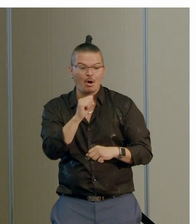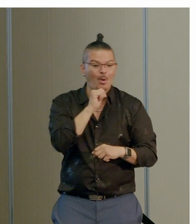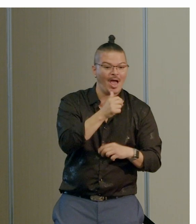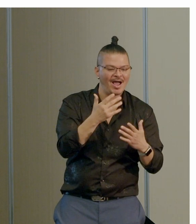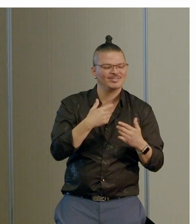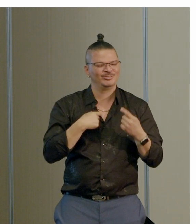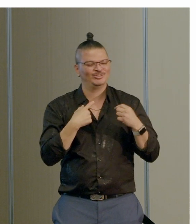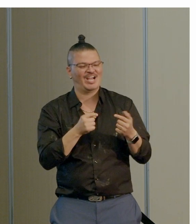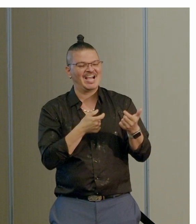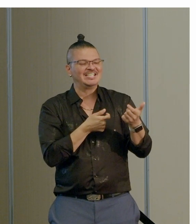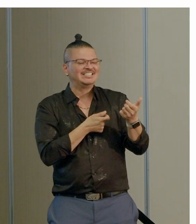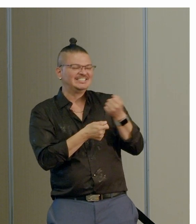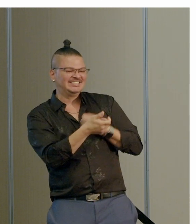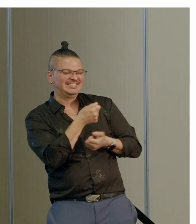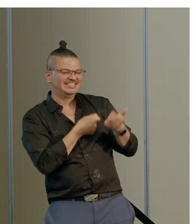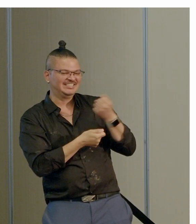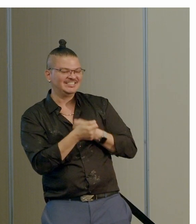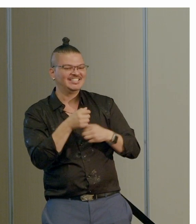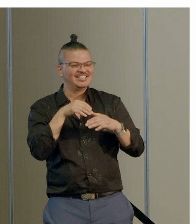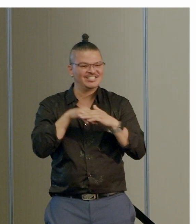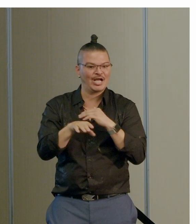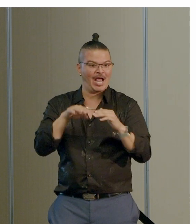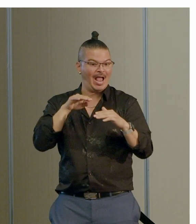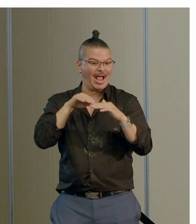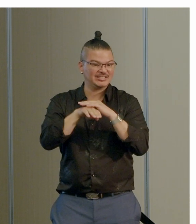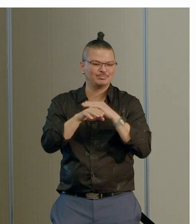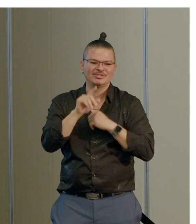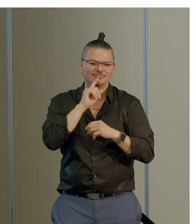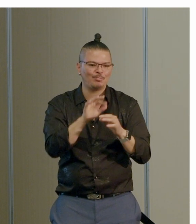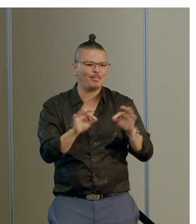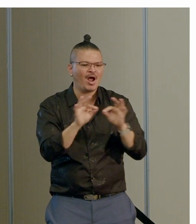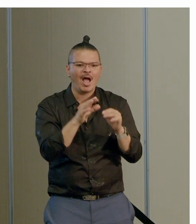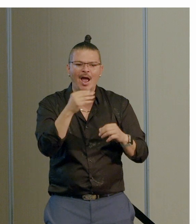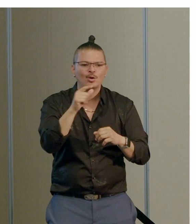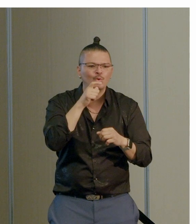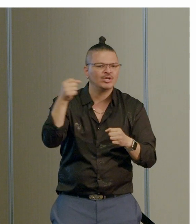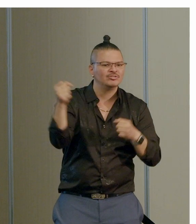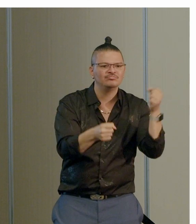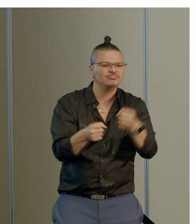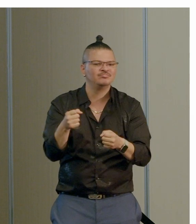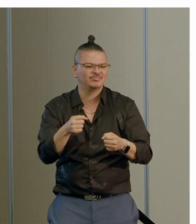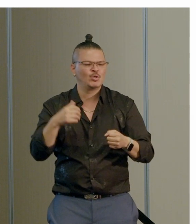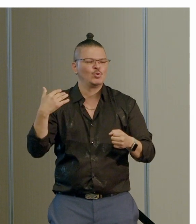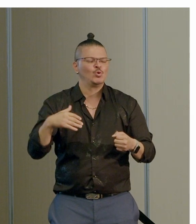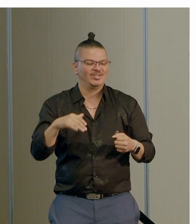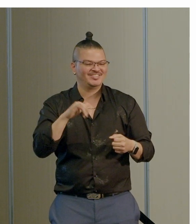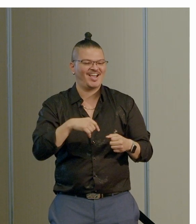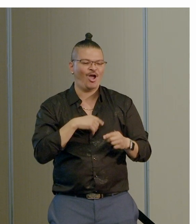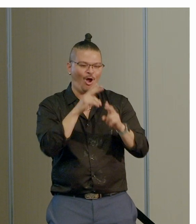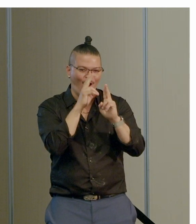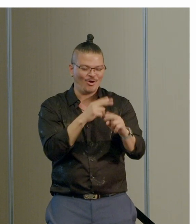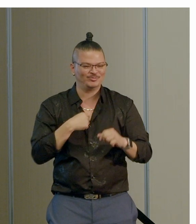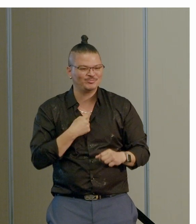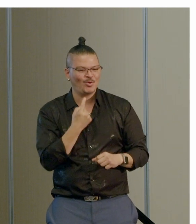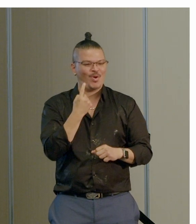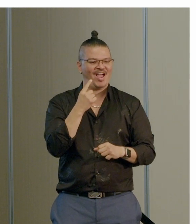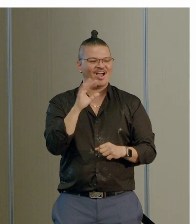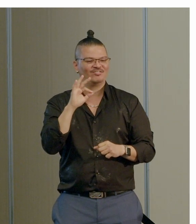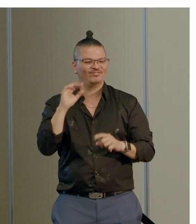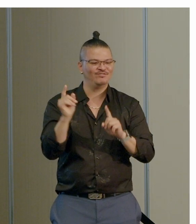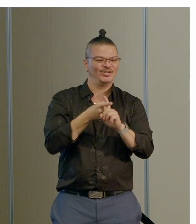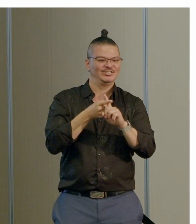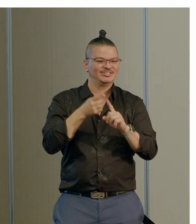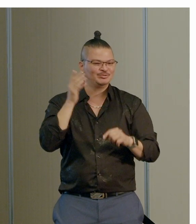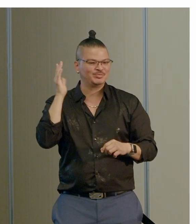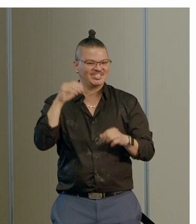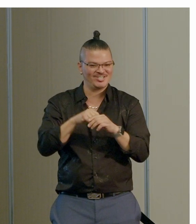that, Accessibility Matters, and who she brought together. So I was honored to speak at her first conference, and not only speak, but I